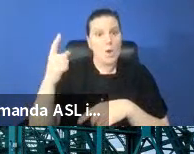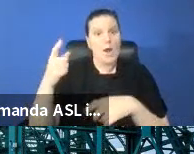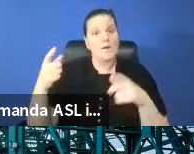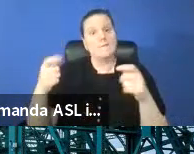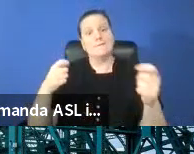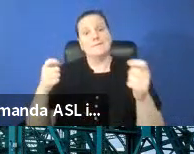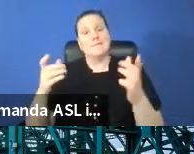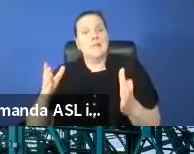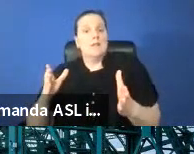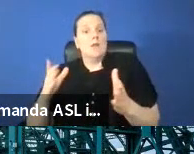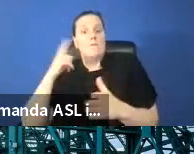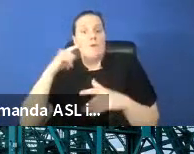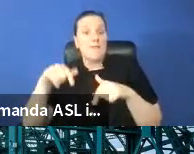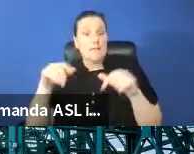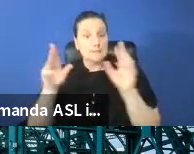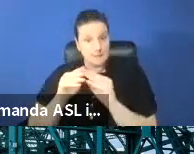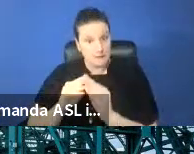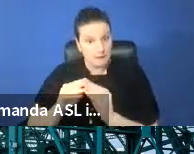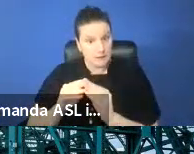for today's meeting.